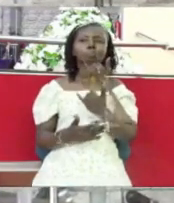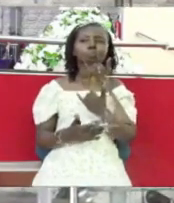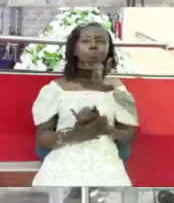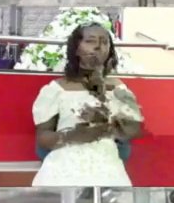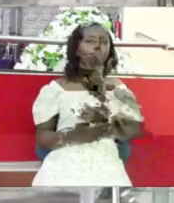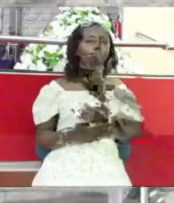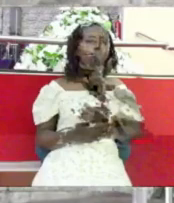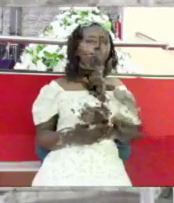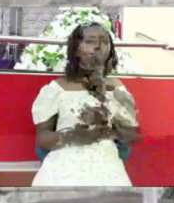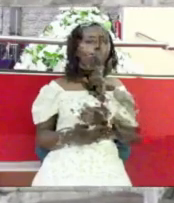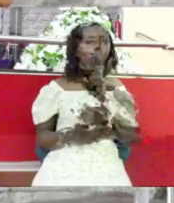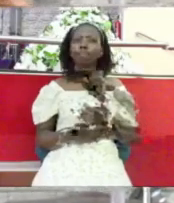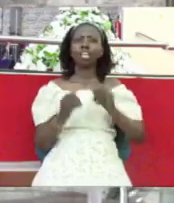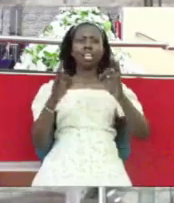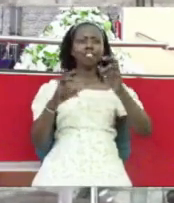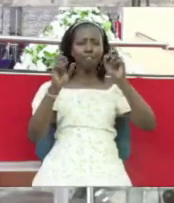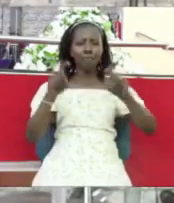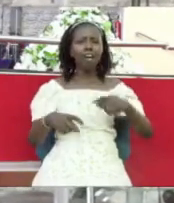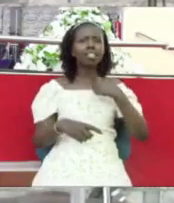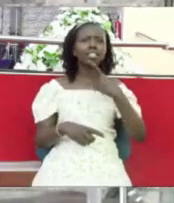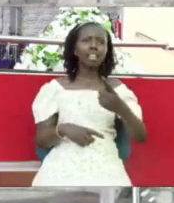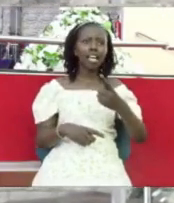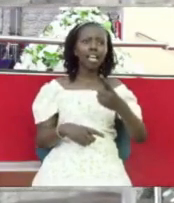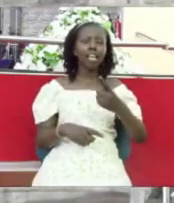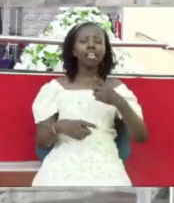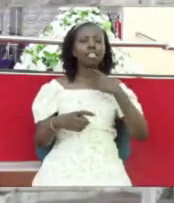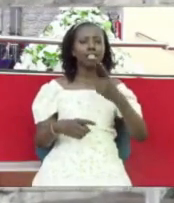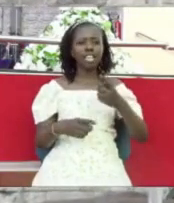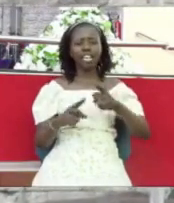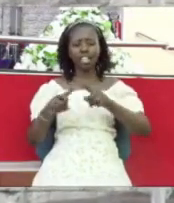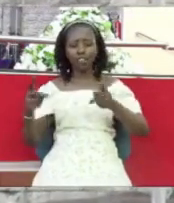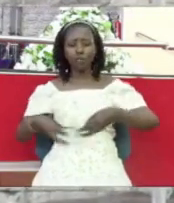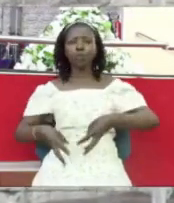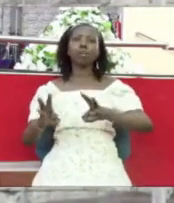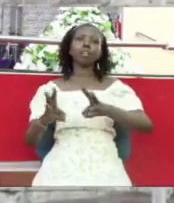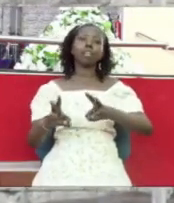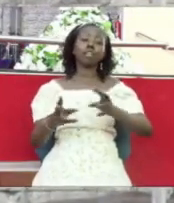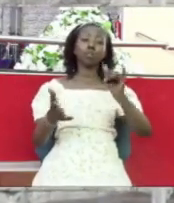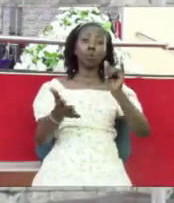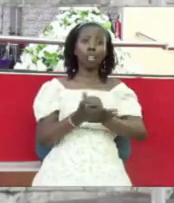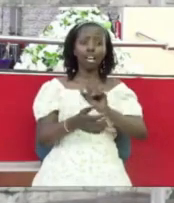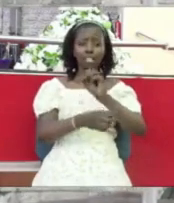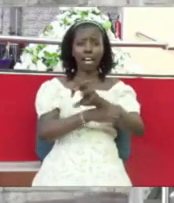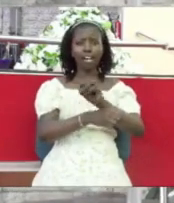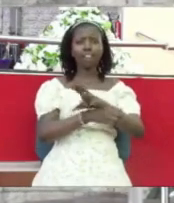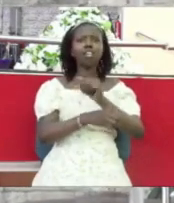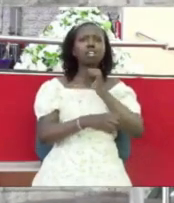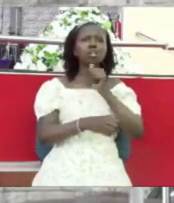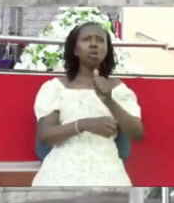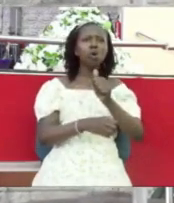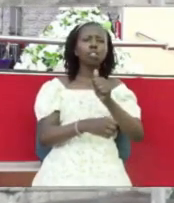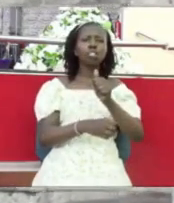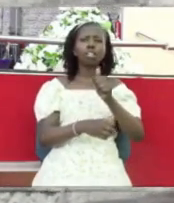Usikai sema hilo tena. If you have to say it in this way. Kama utalisema useme kwa njia hii. Now that feedback is not supposed to make you feel